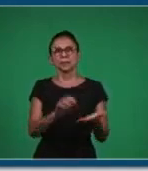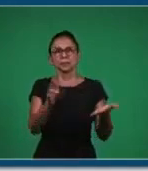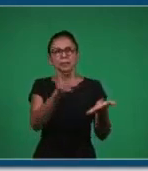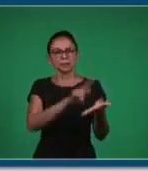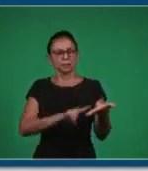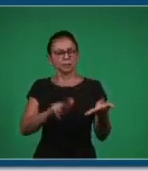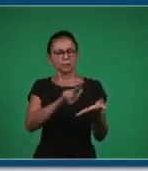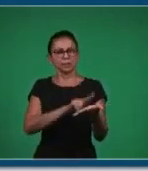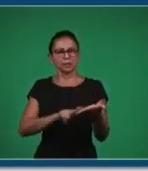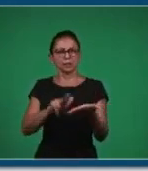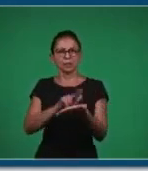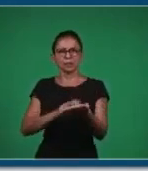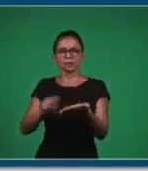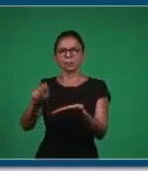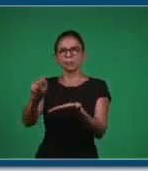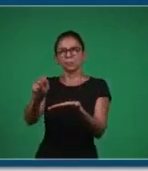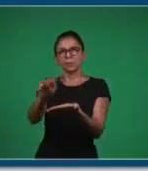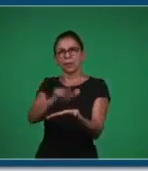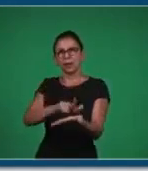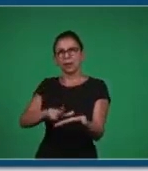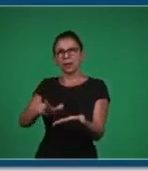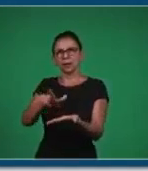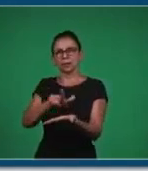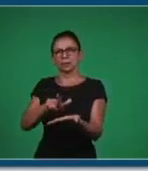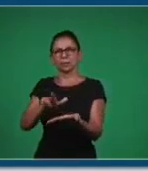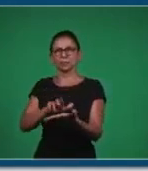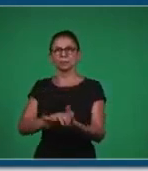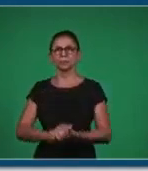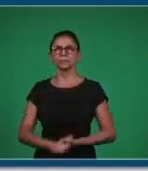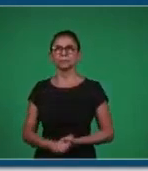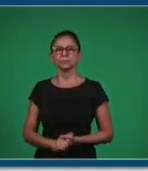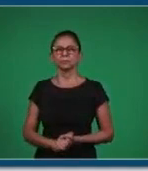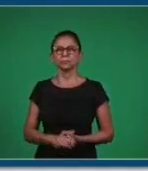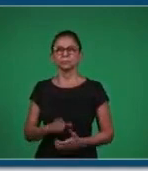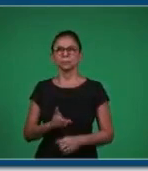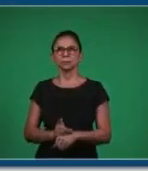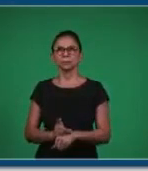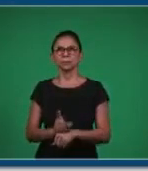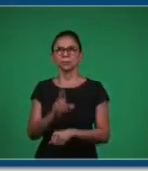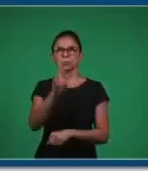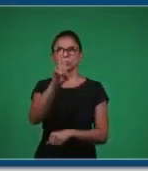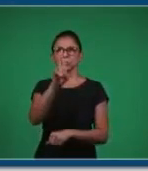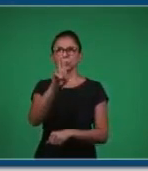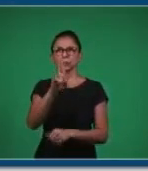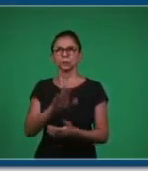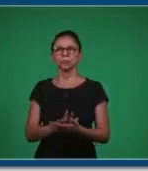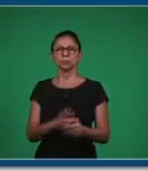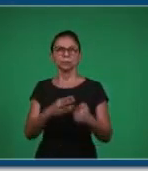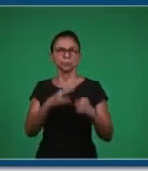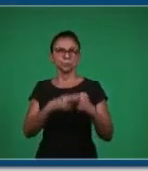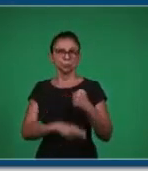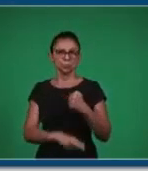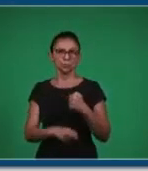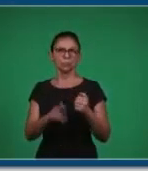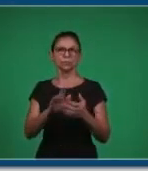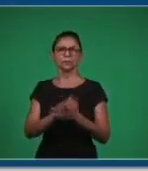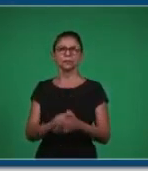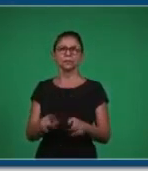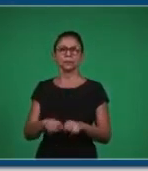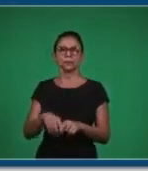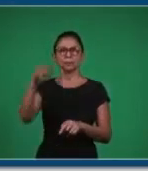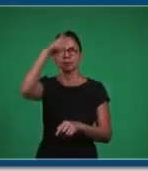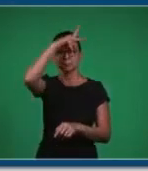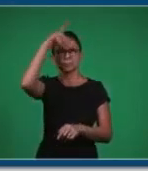reading and writing. She has a doctorate in education,